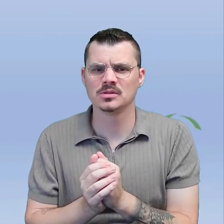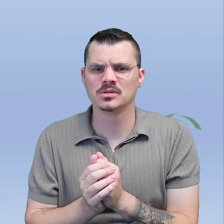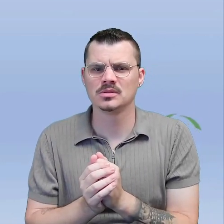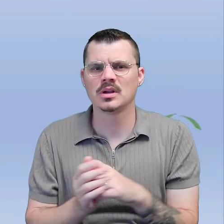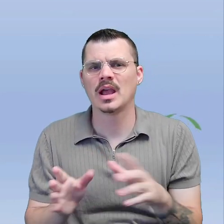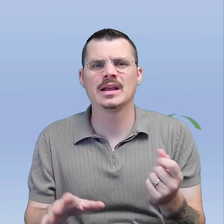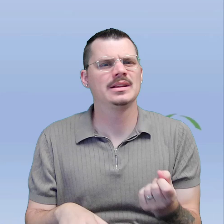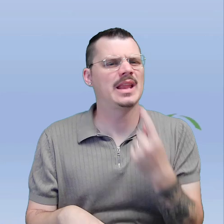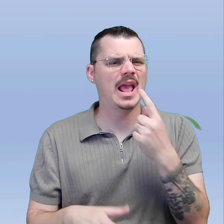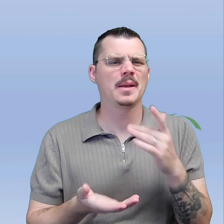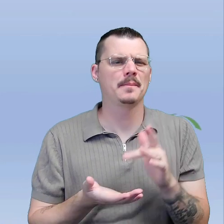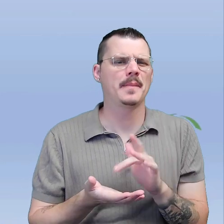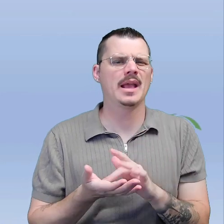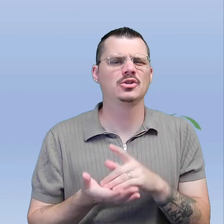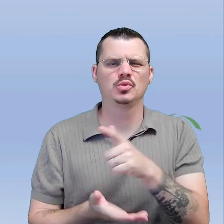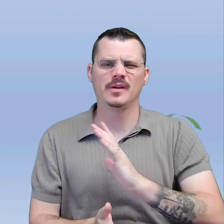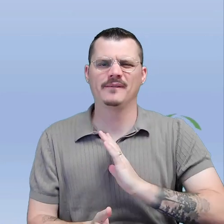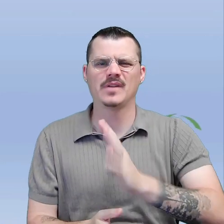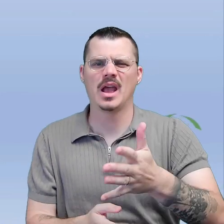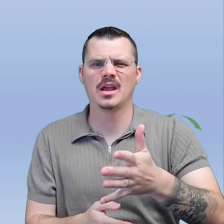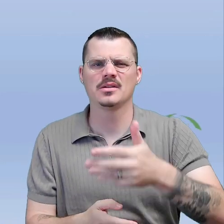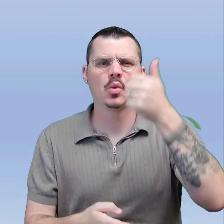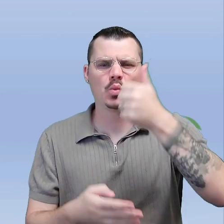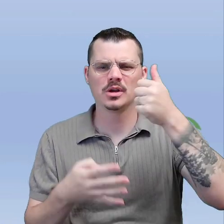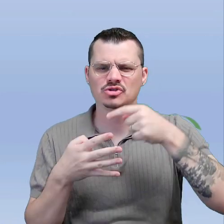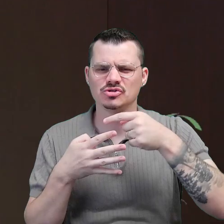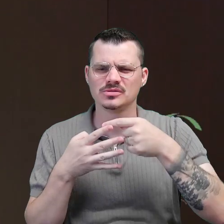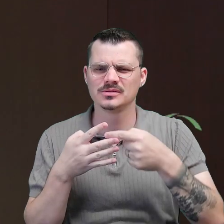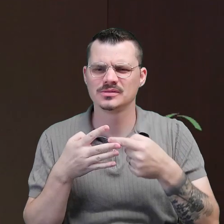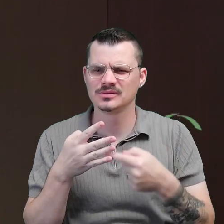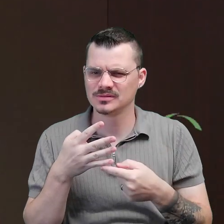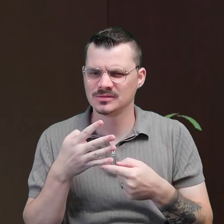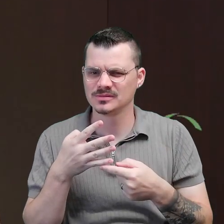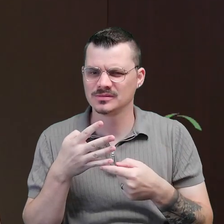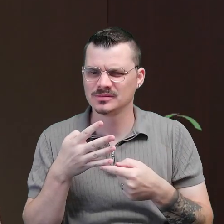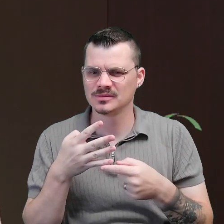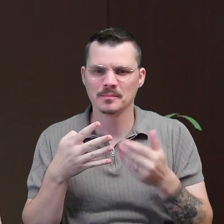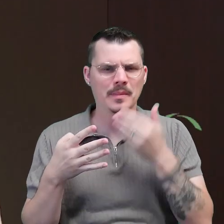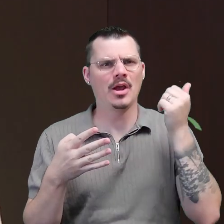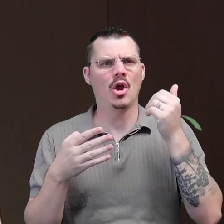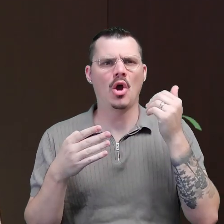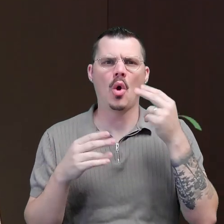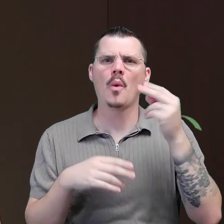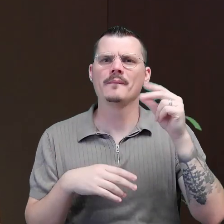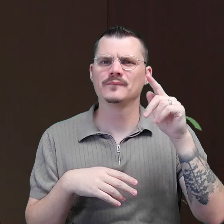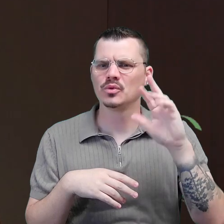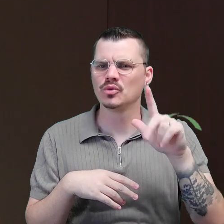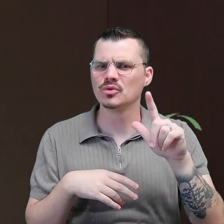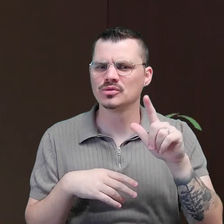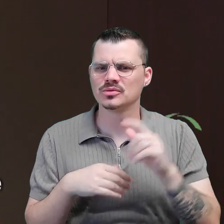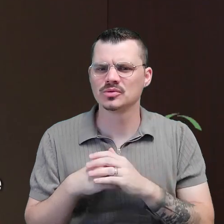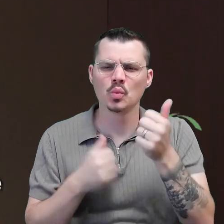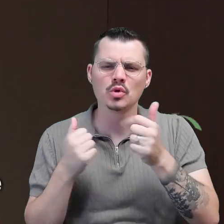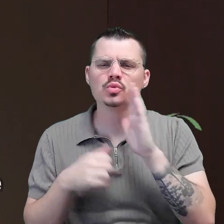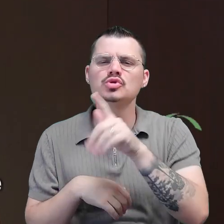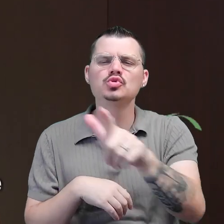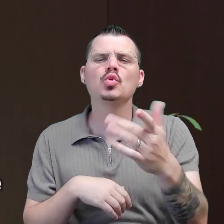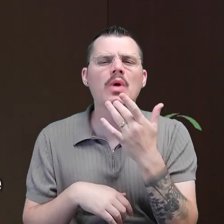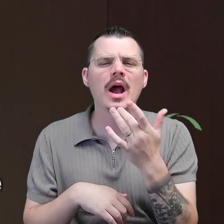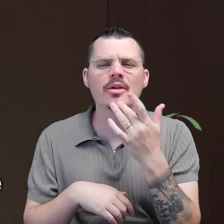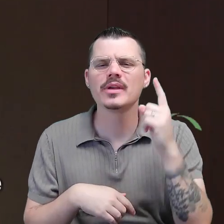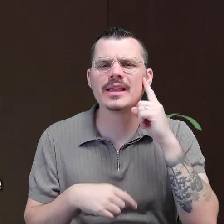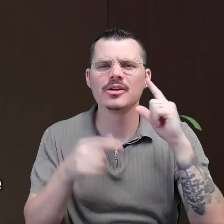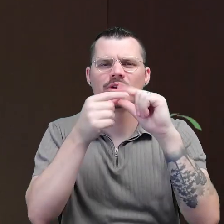Just take the meds and you'll be fine. There's quite a difference, isn't there? Which would you